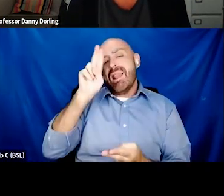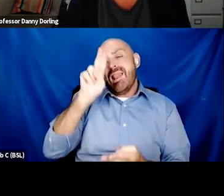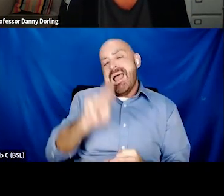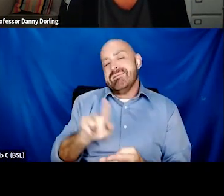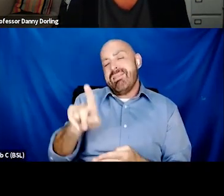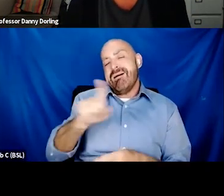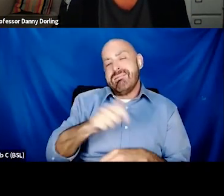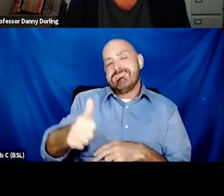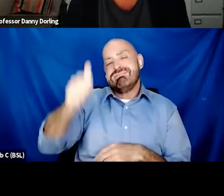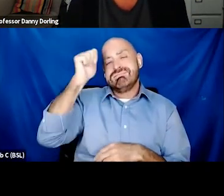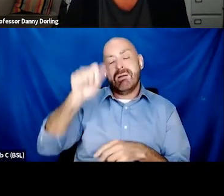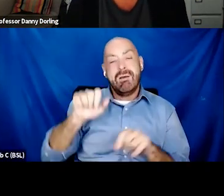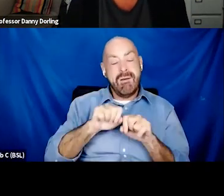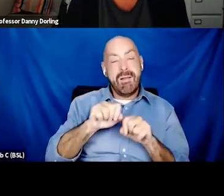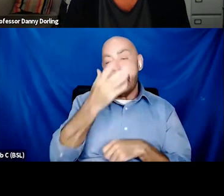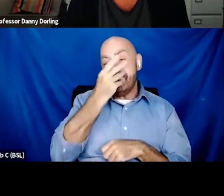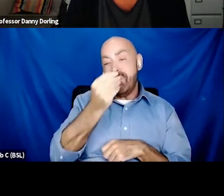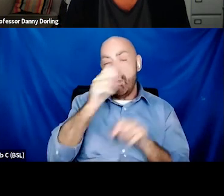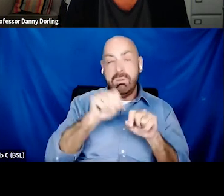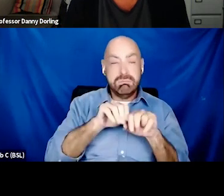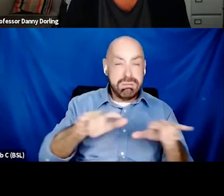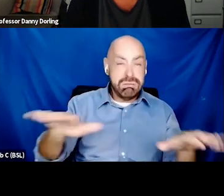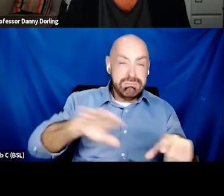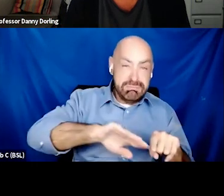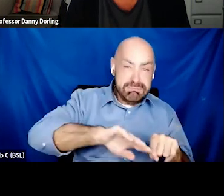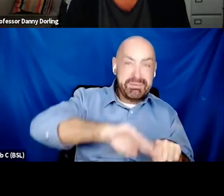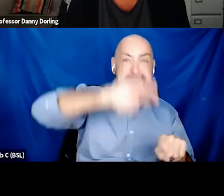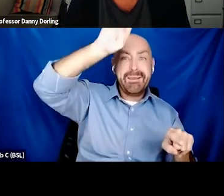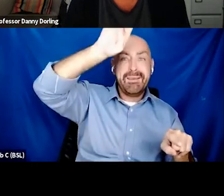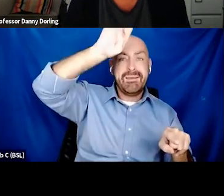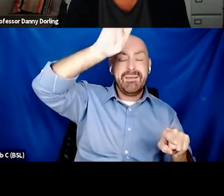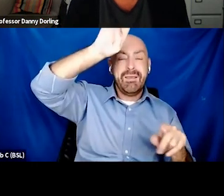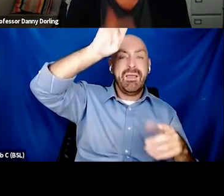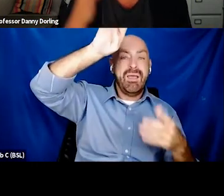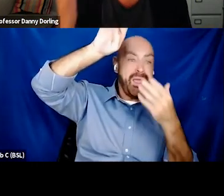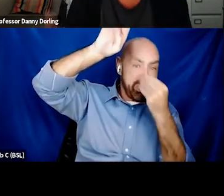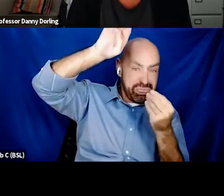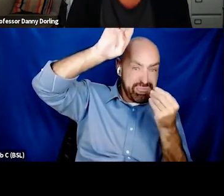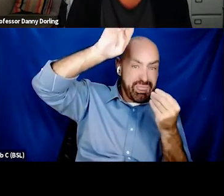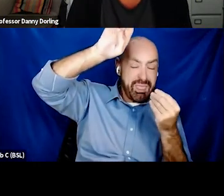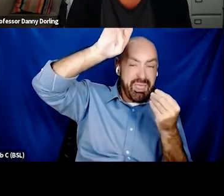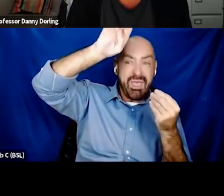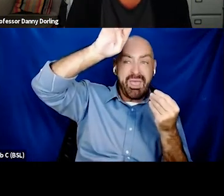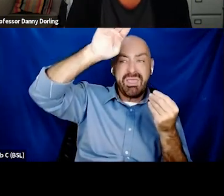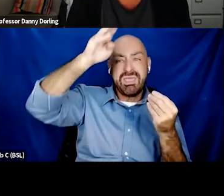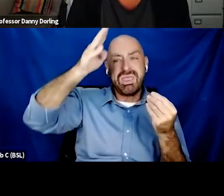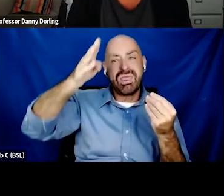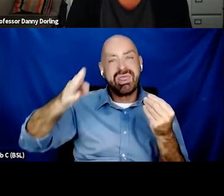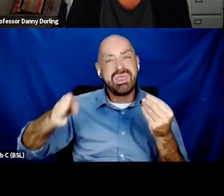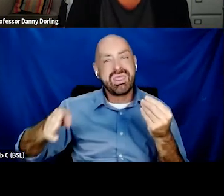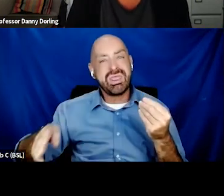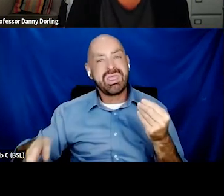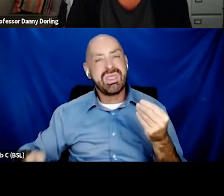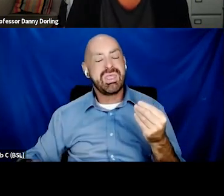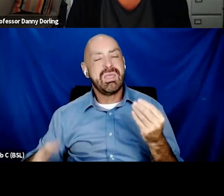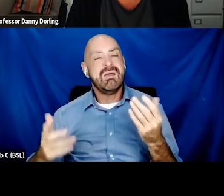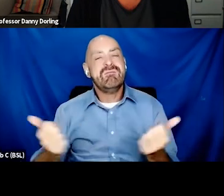flu pandemic has peaked, you've only just found out about it, and already it's dropping.